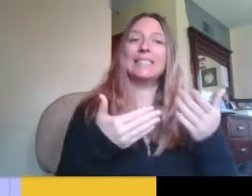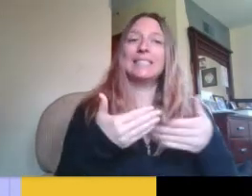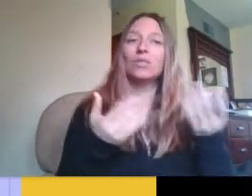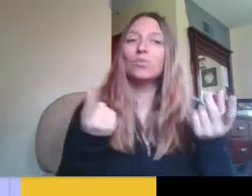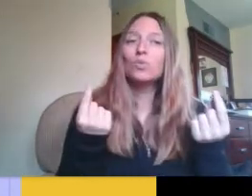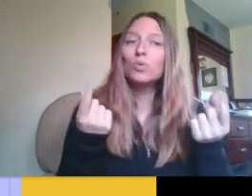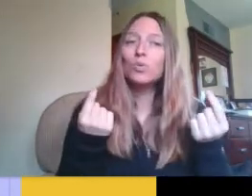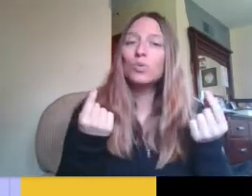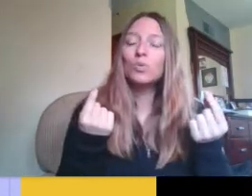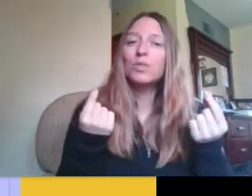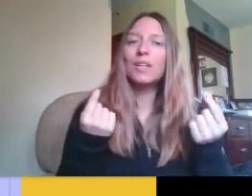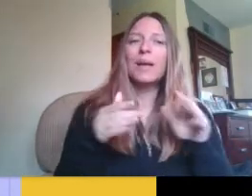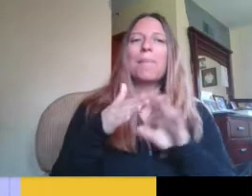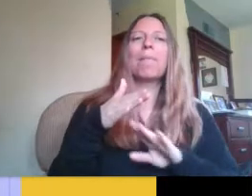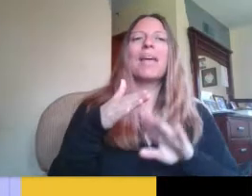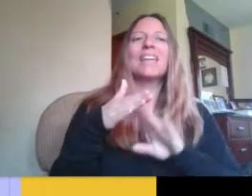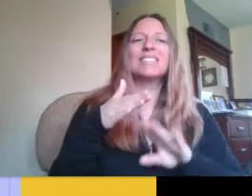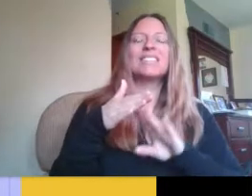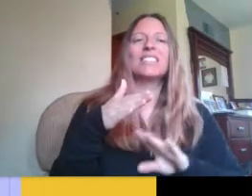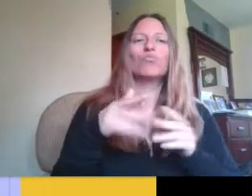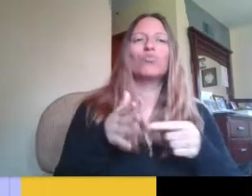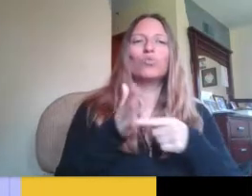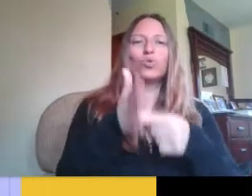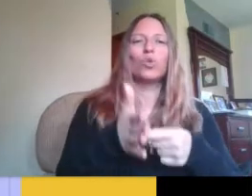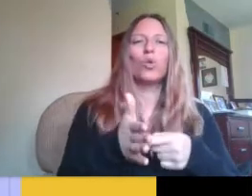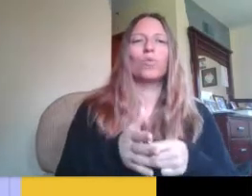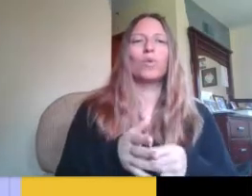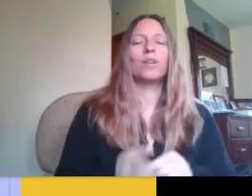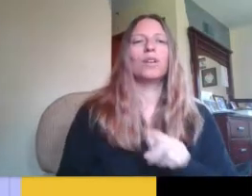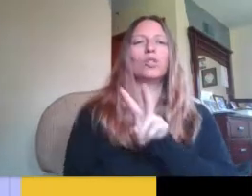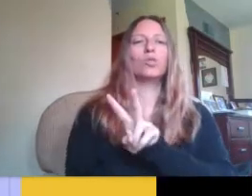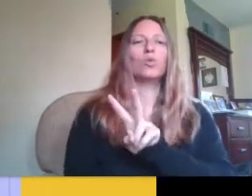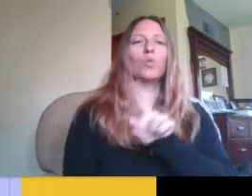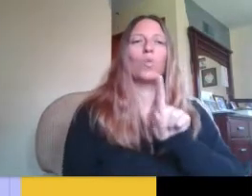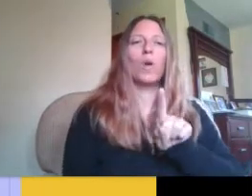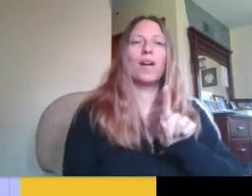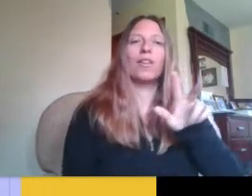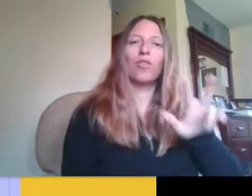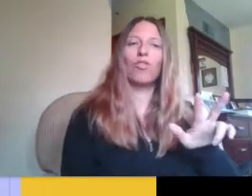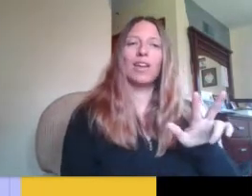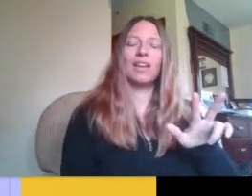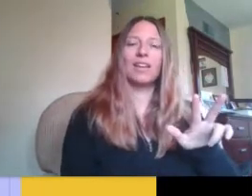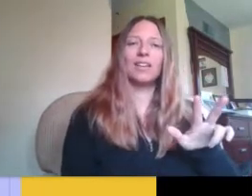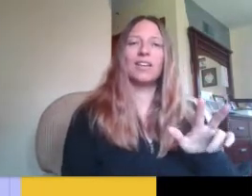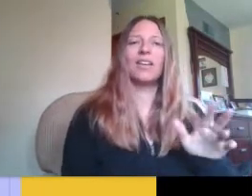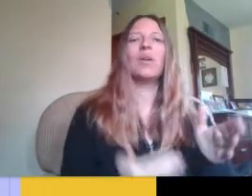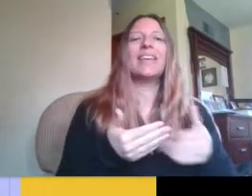let's start with a really basic data set that isn't in order. It's pretty easy to see that we can put this data